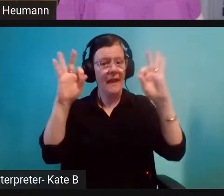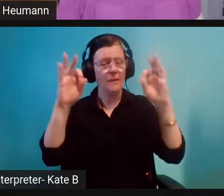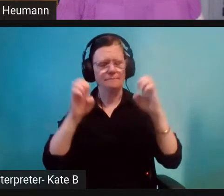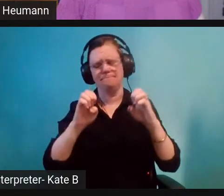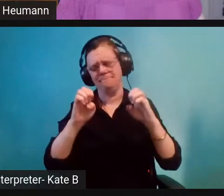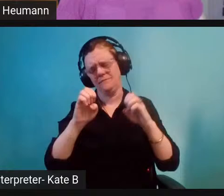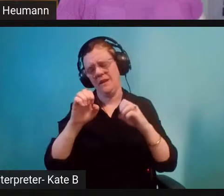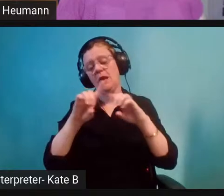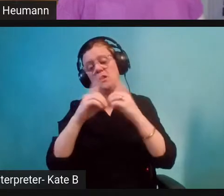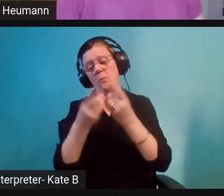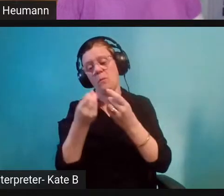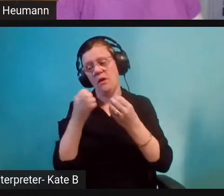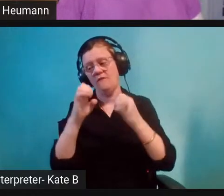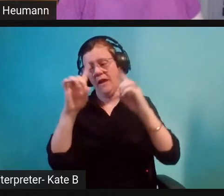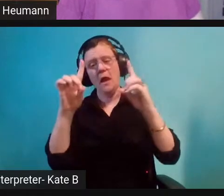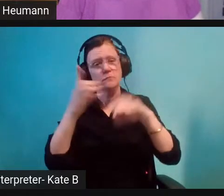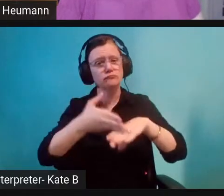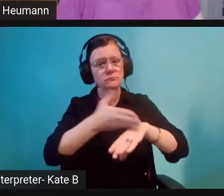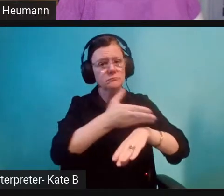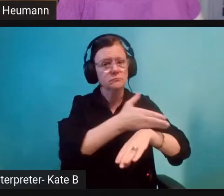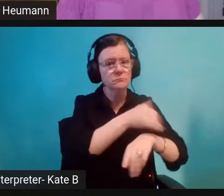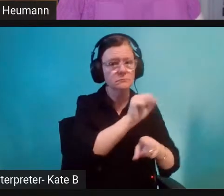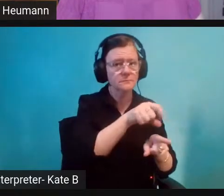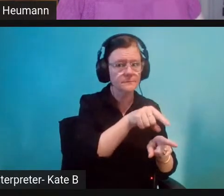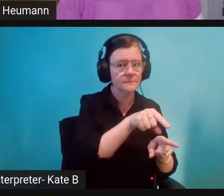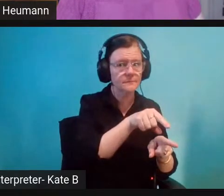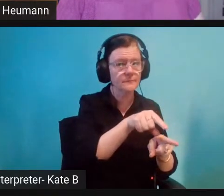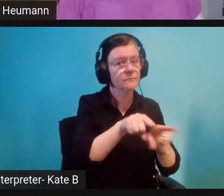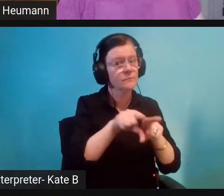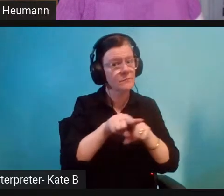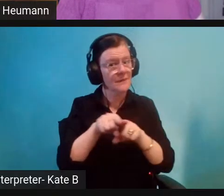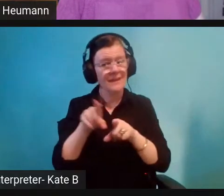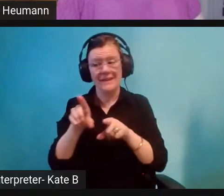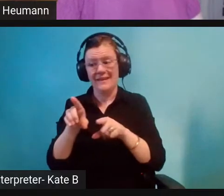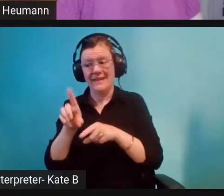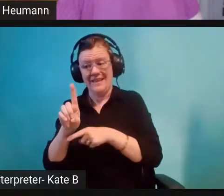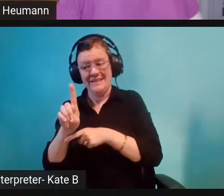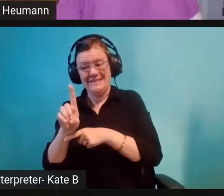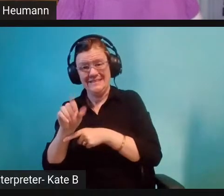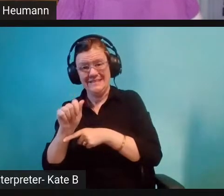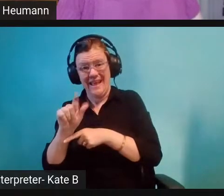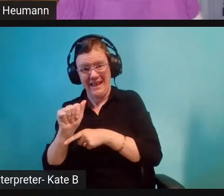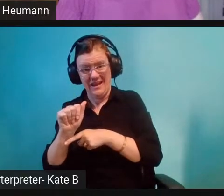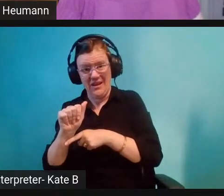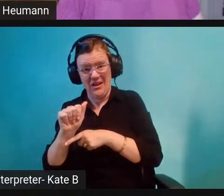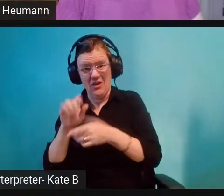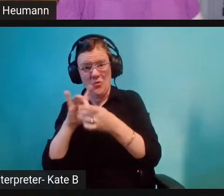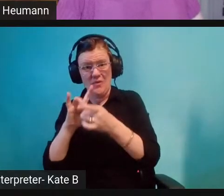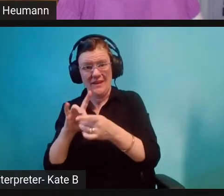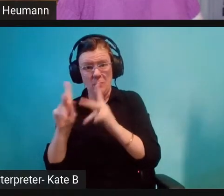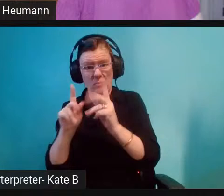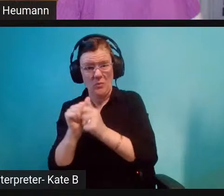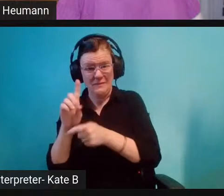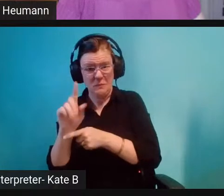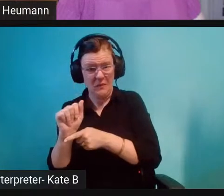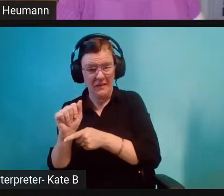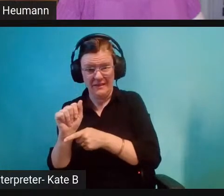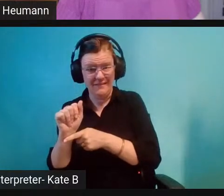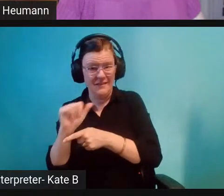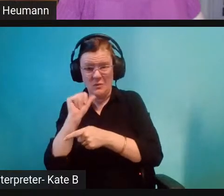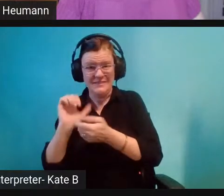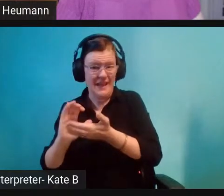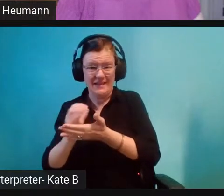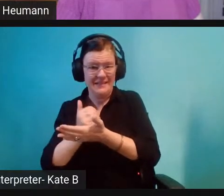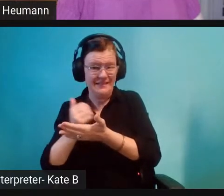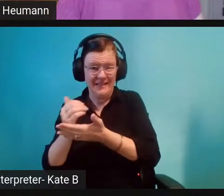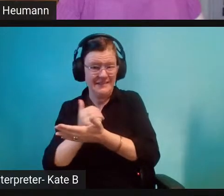data they've been collecting. But we know that data on disability was not collected as it should